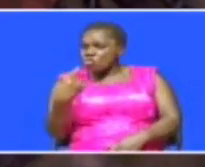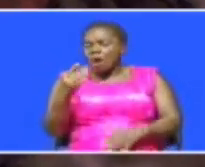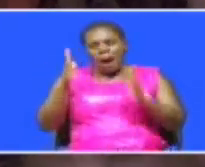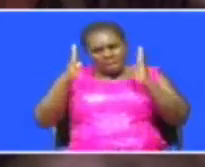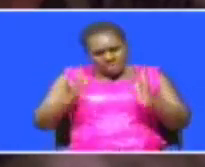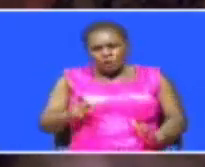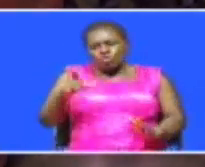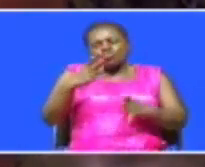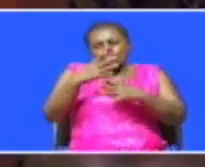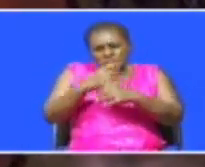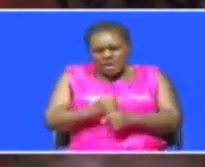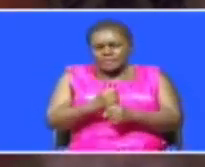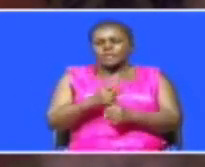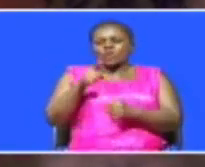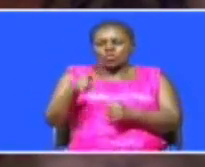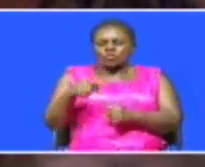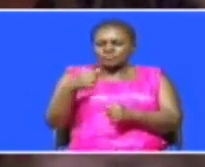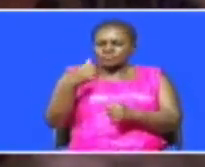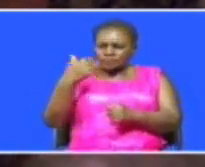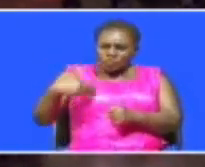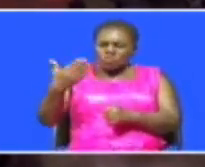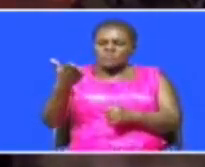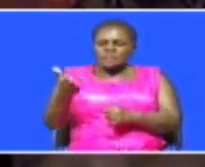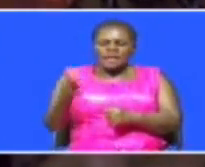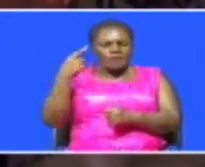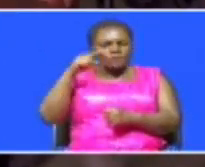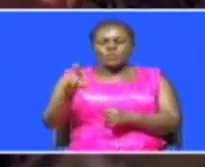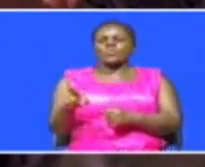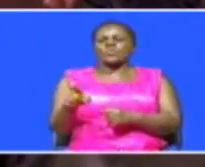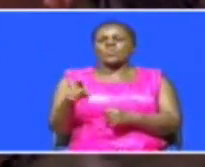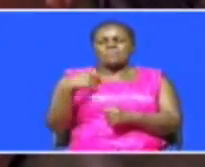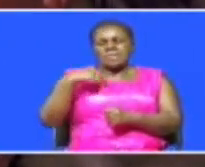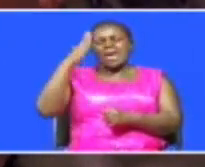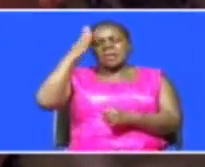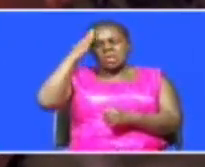who's always and constantly been there for you? And so